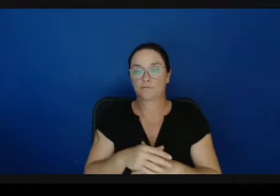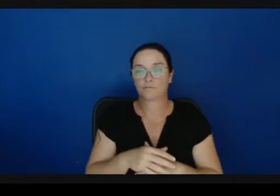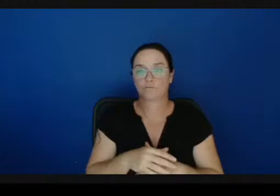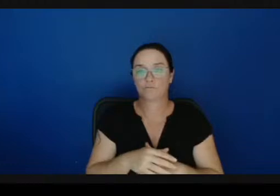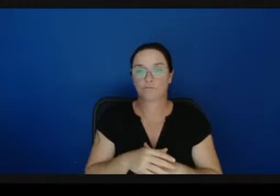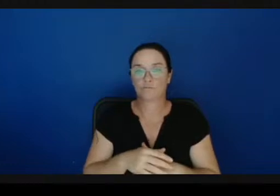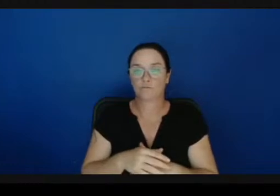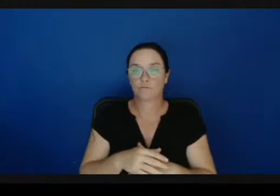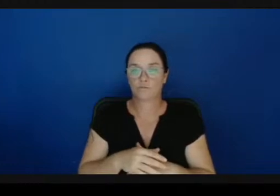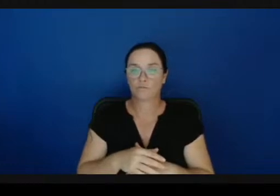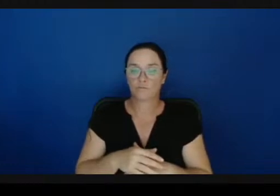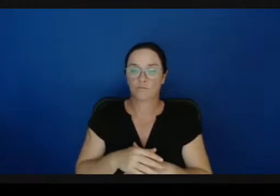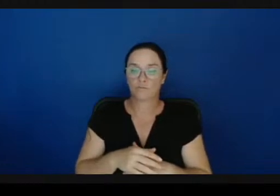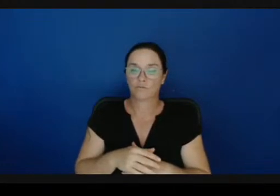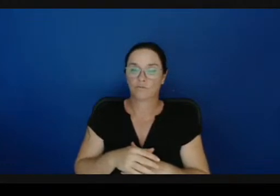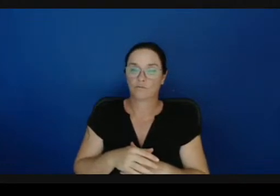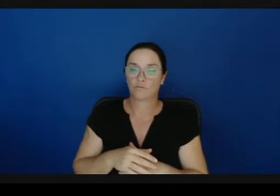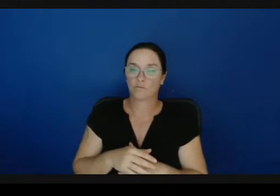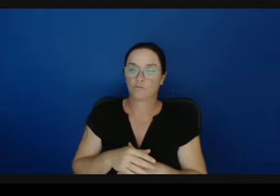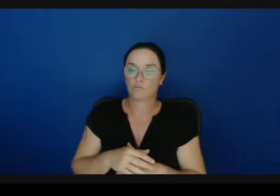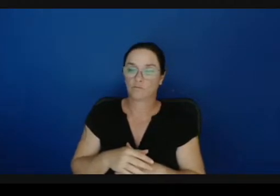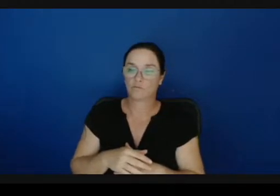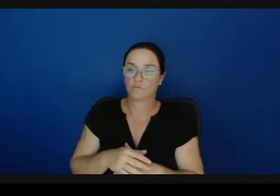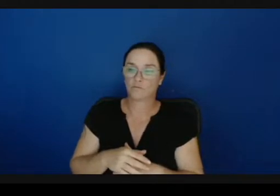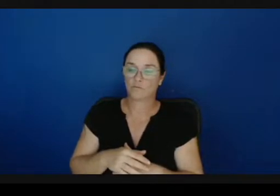So that's Mauna Loa. There's the